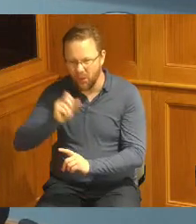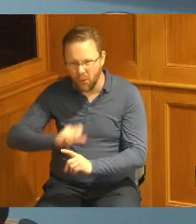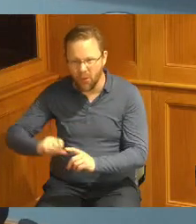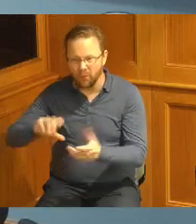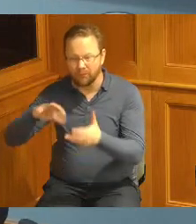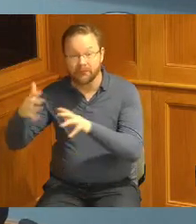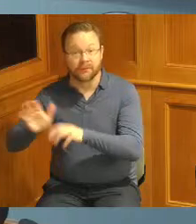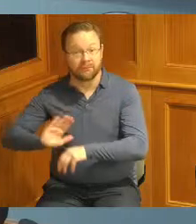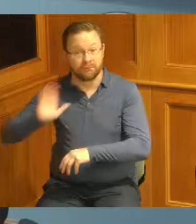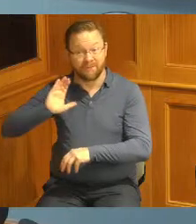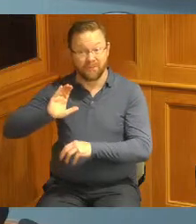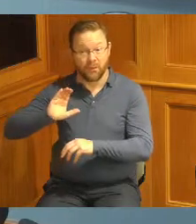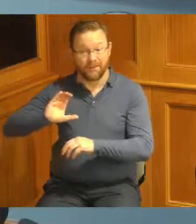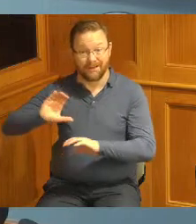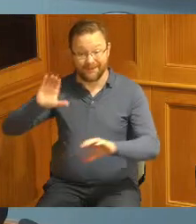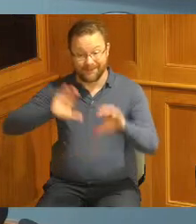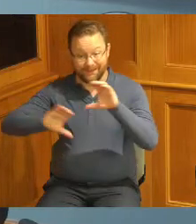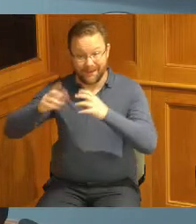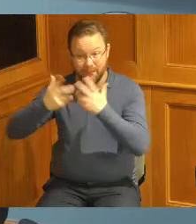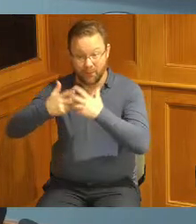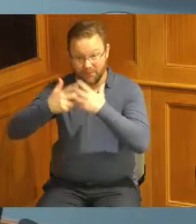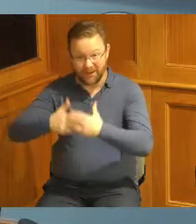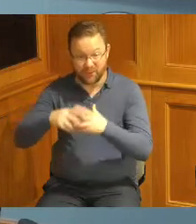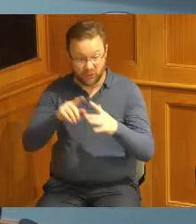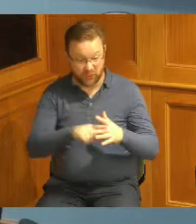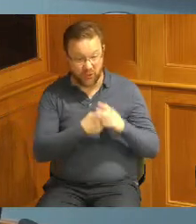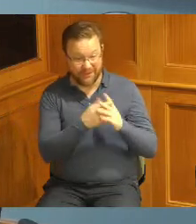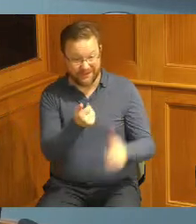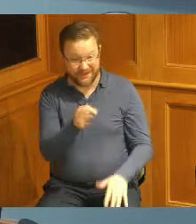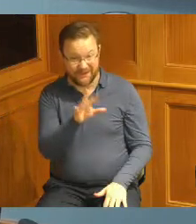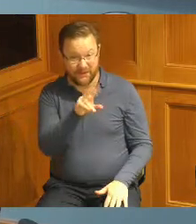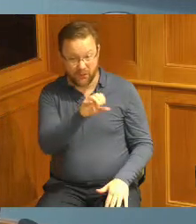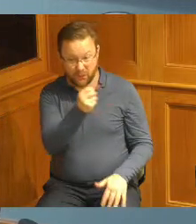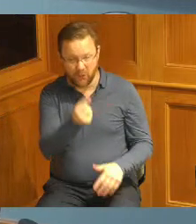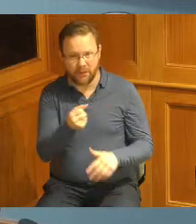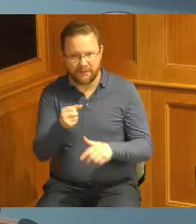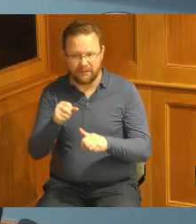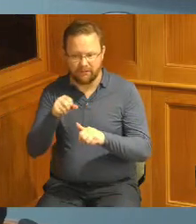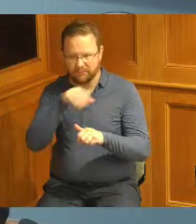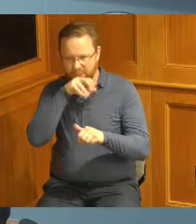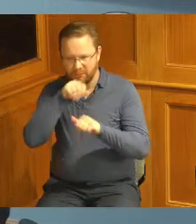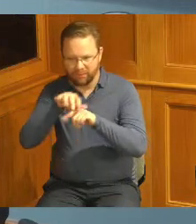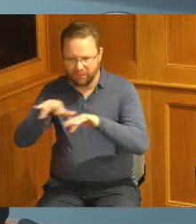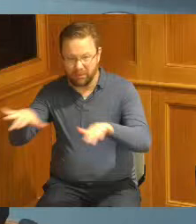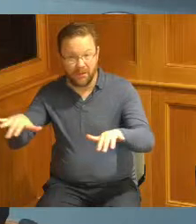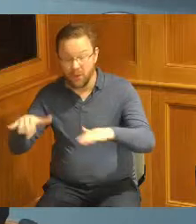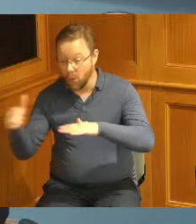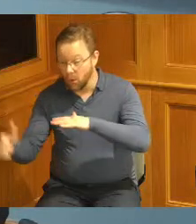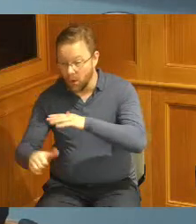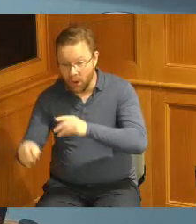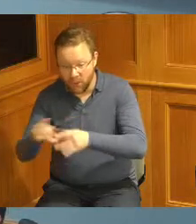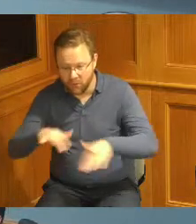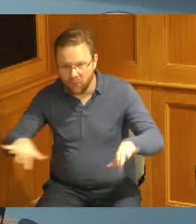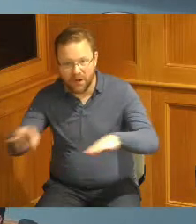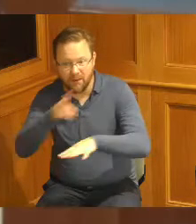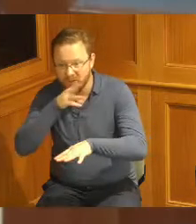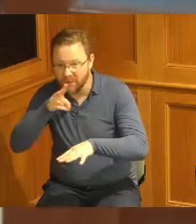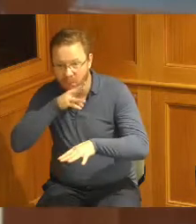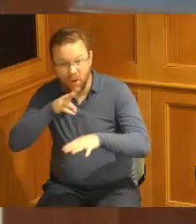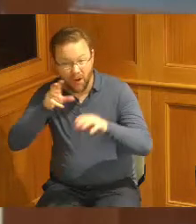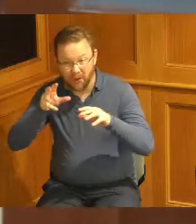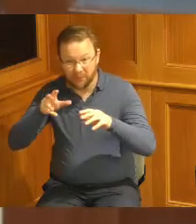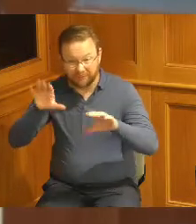chemical plant since the 1930s. Of course, we were all suspicious what was under the ground and in the water.